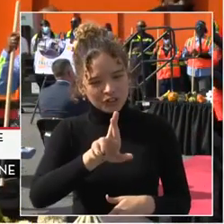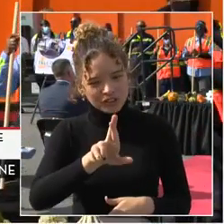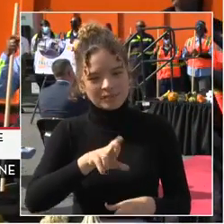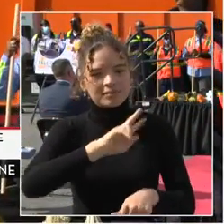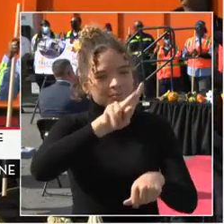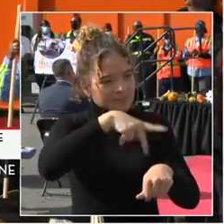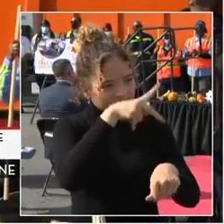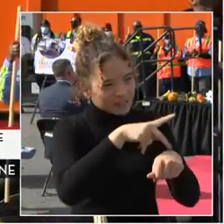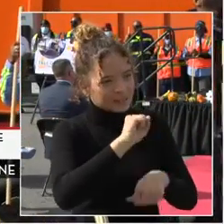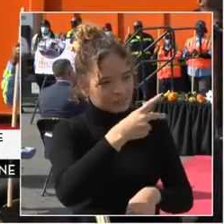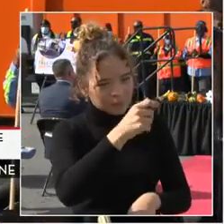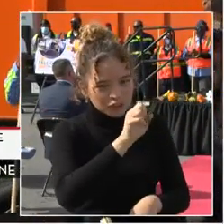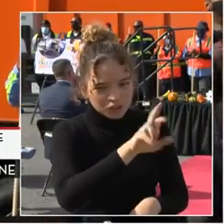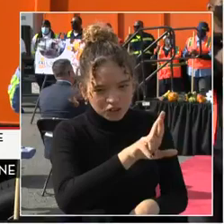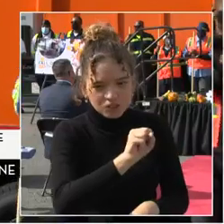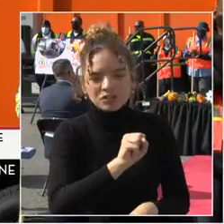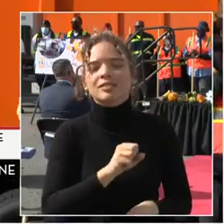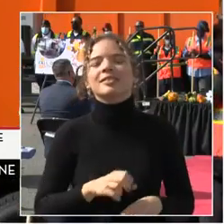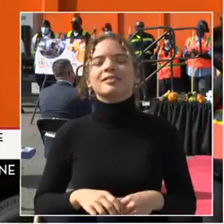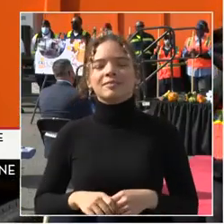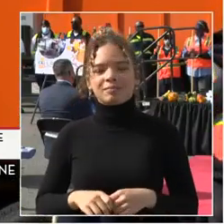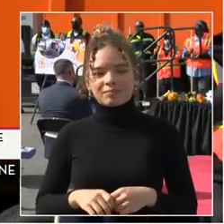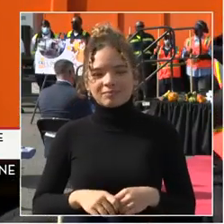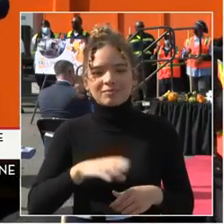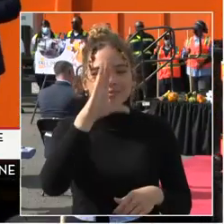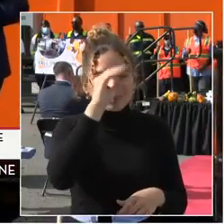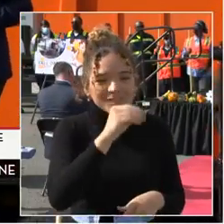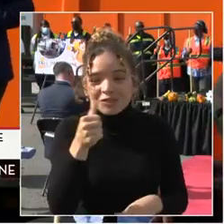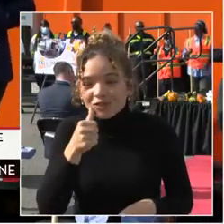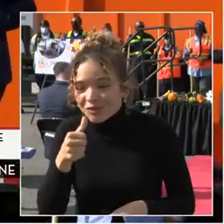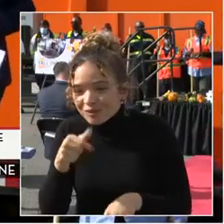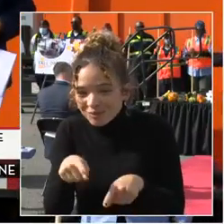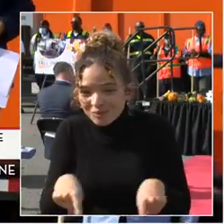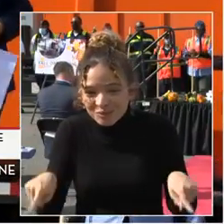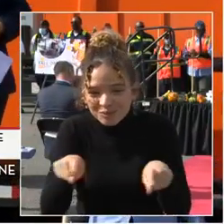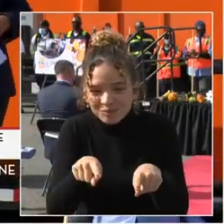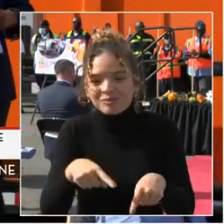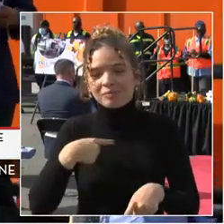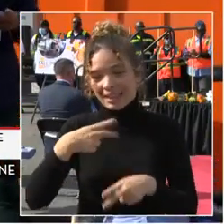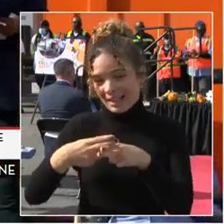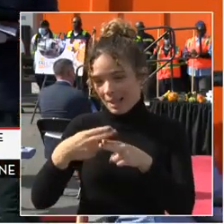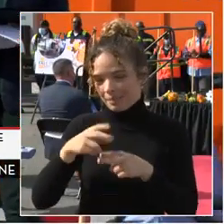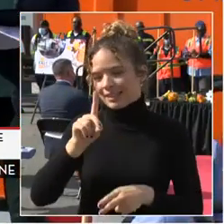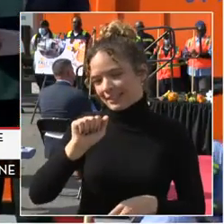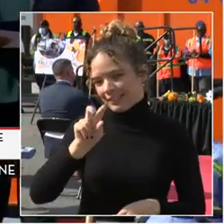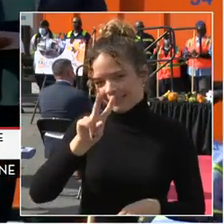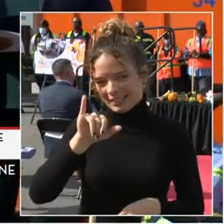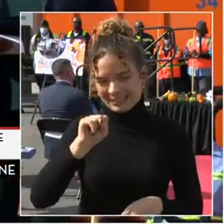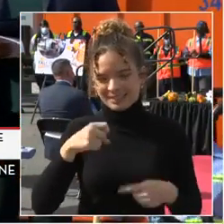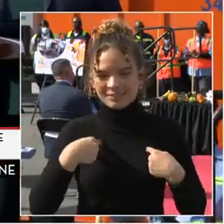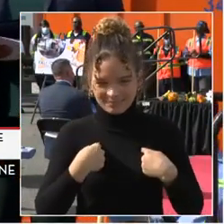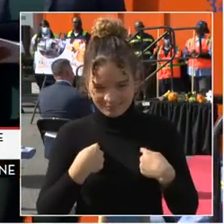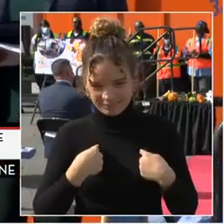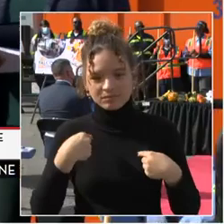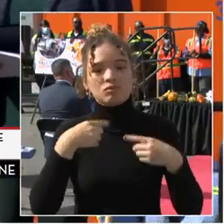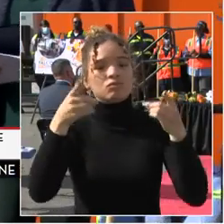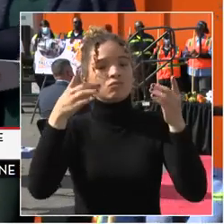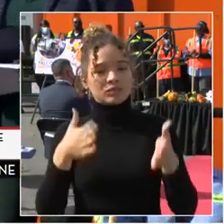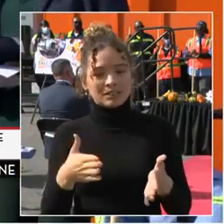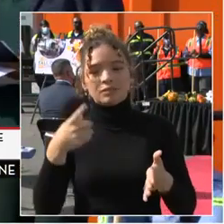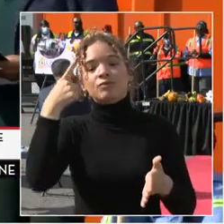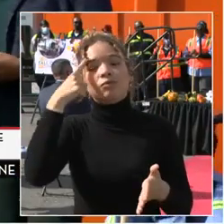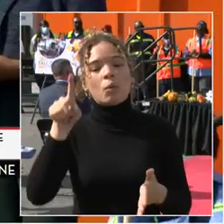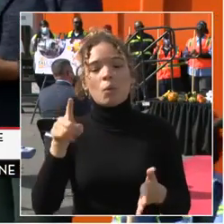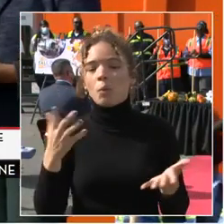girls. I'm Christine Davis. I'm the Acting Director for the D.C. Department of Public Works. We all know it as DPW. I heard about your